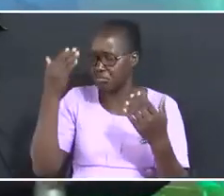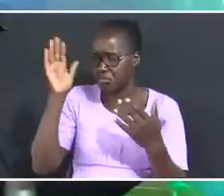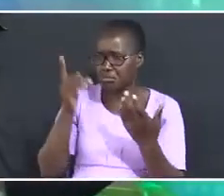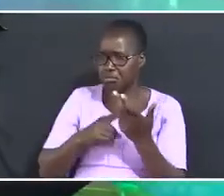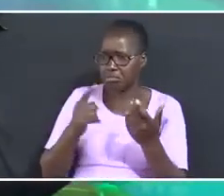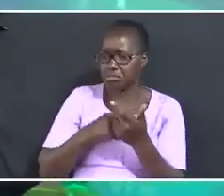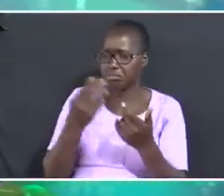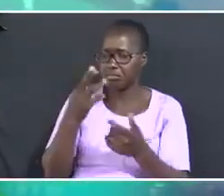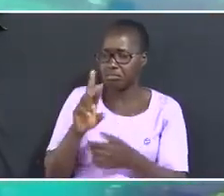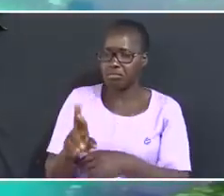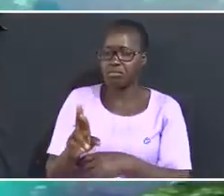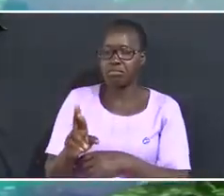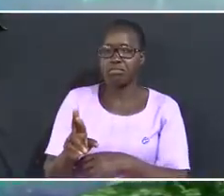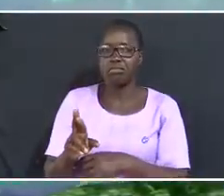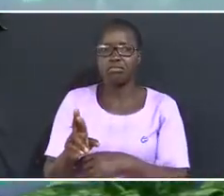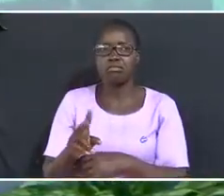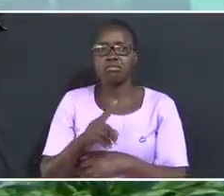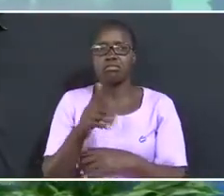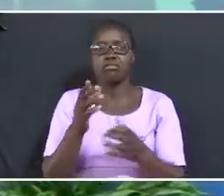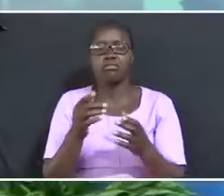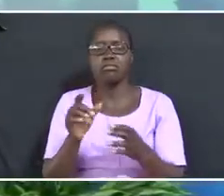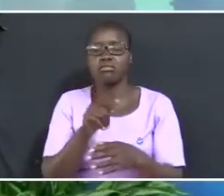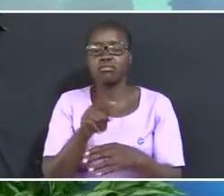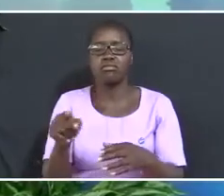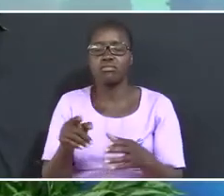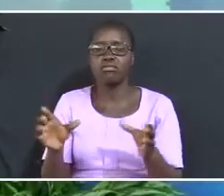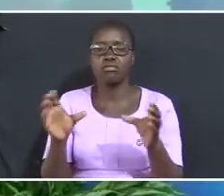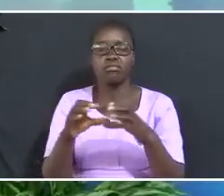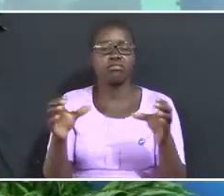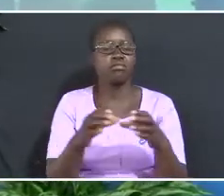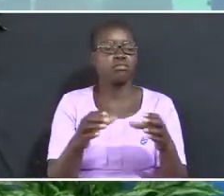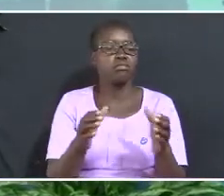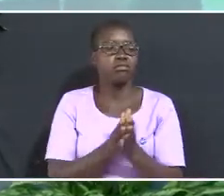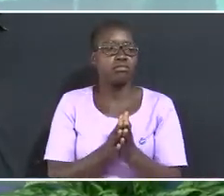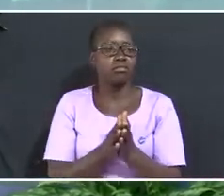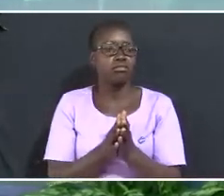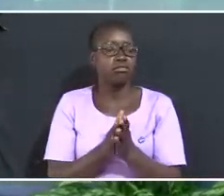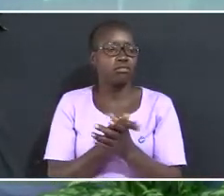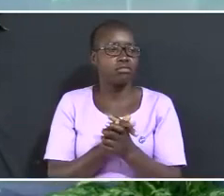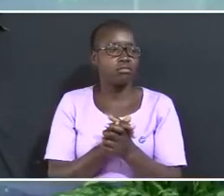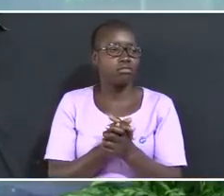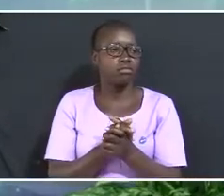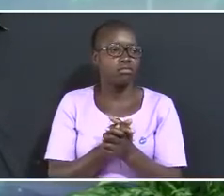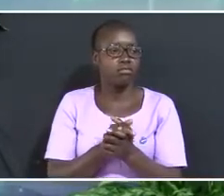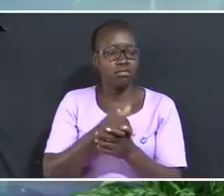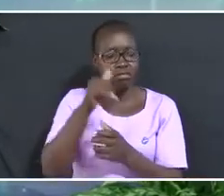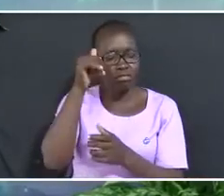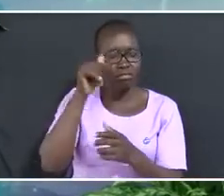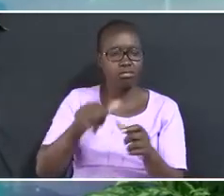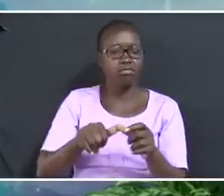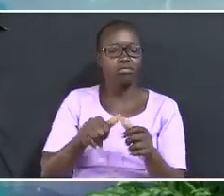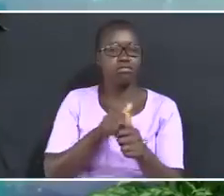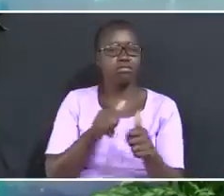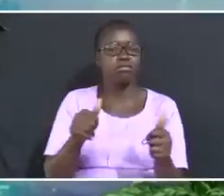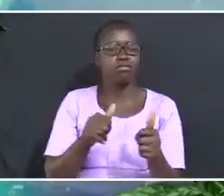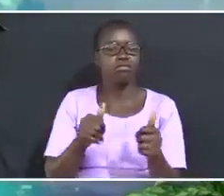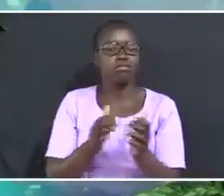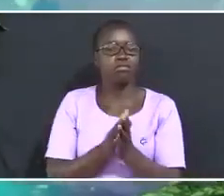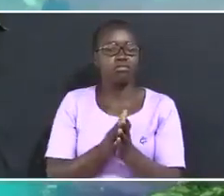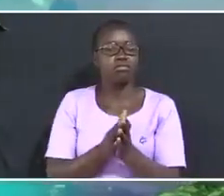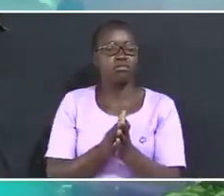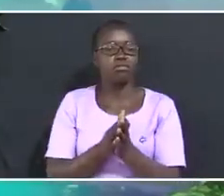they were. This is one of those multitudes where numbers are not mentioned. You remember in the Bible, there